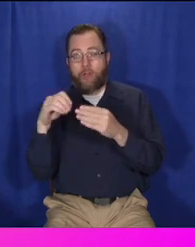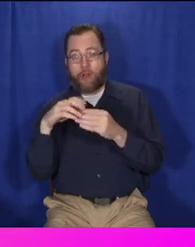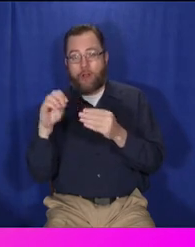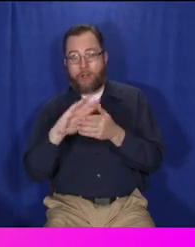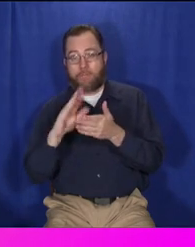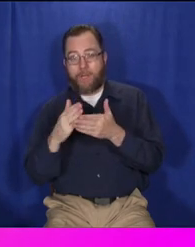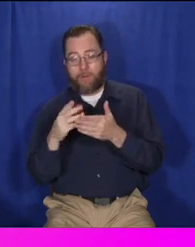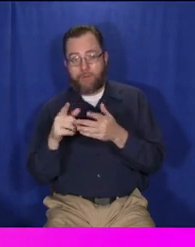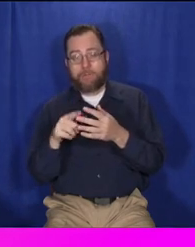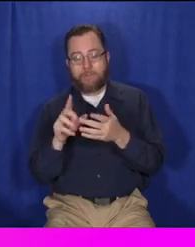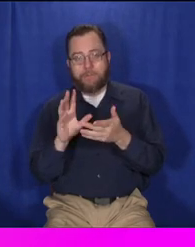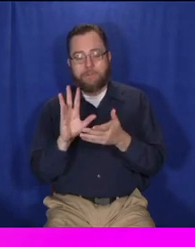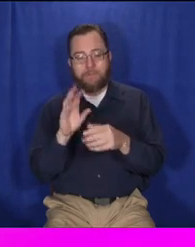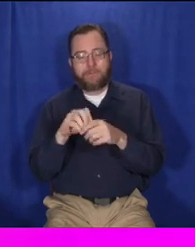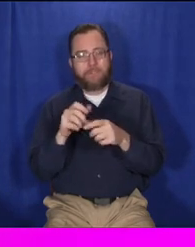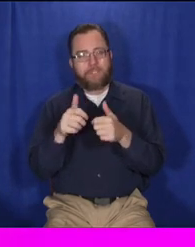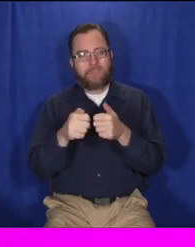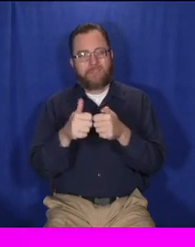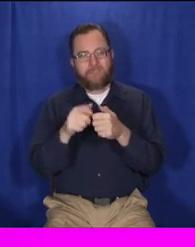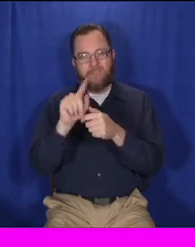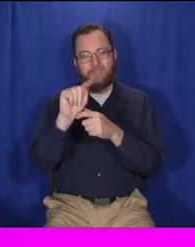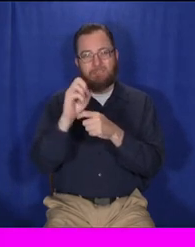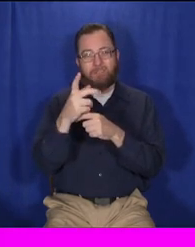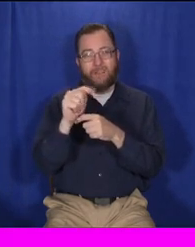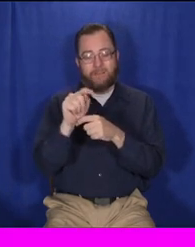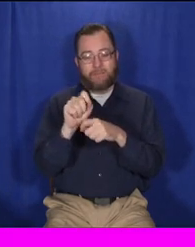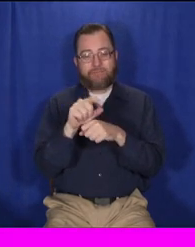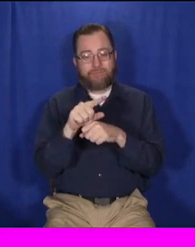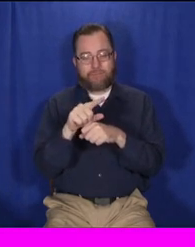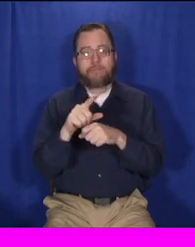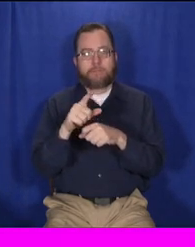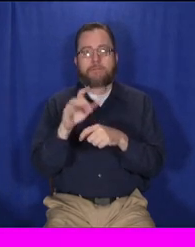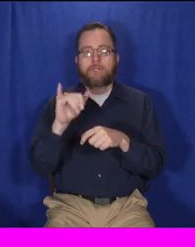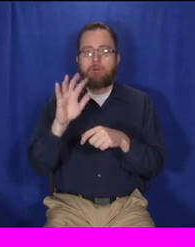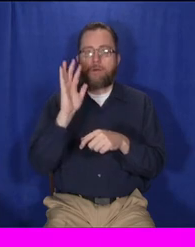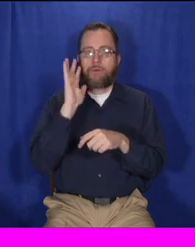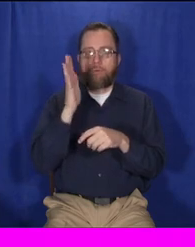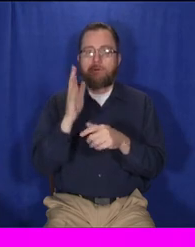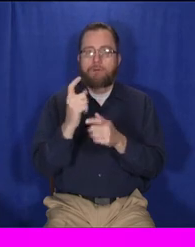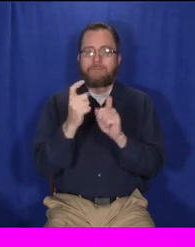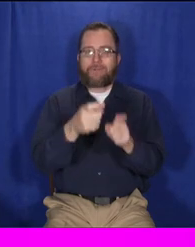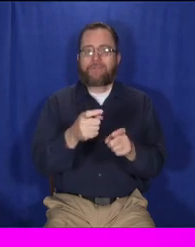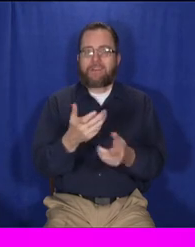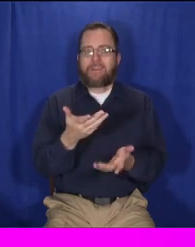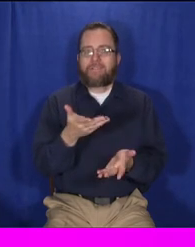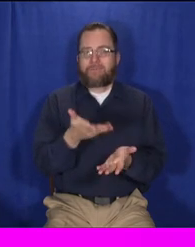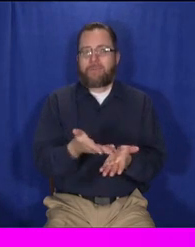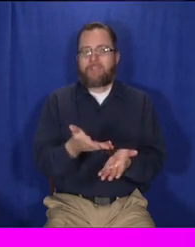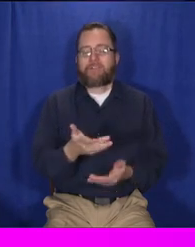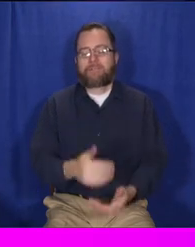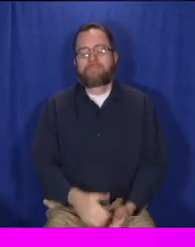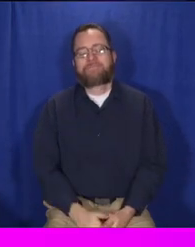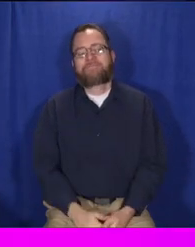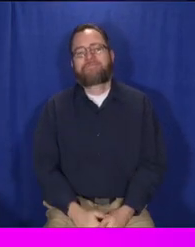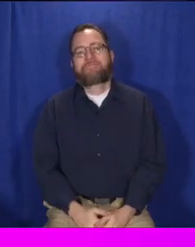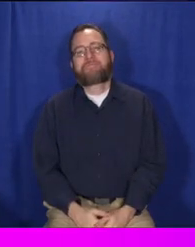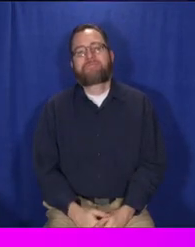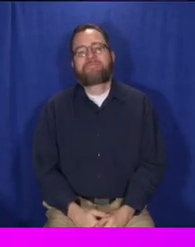those are the things that we have going on for our church family. Let's pray.